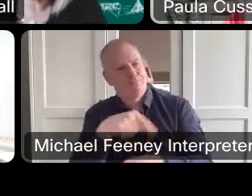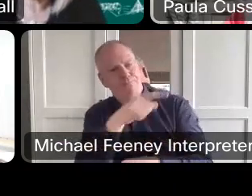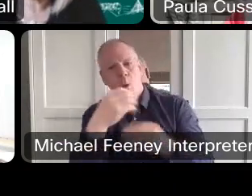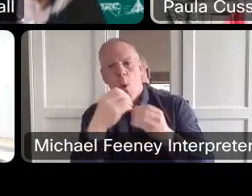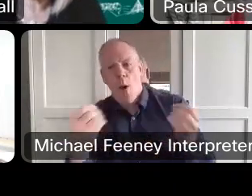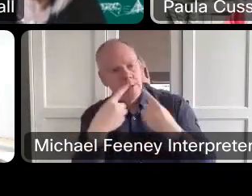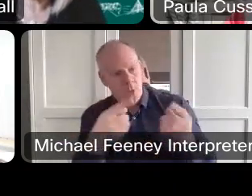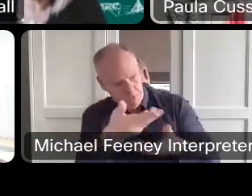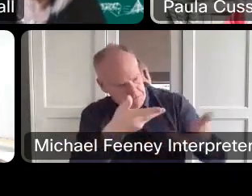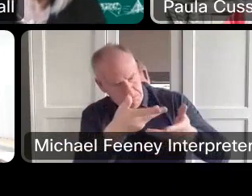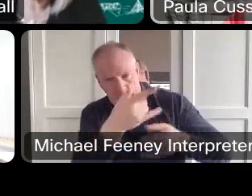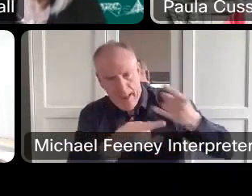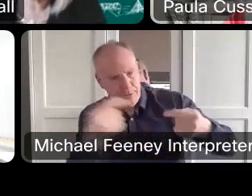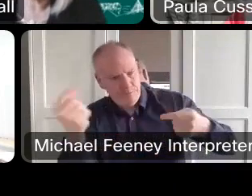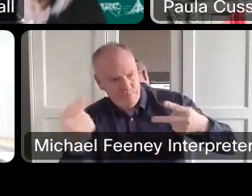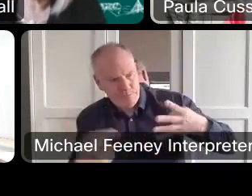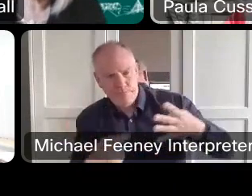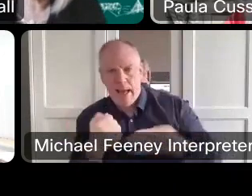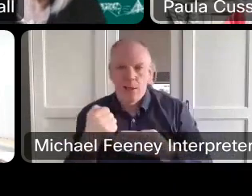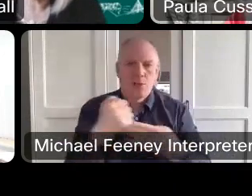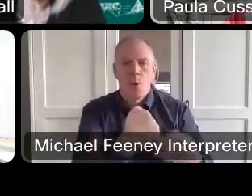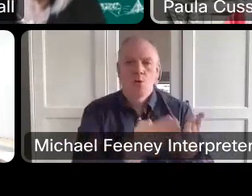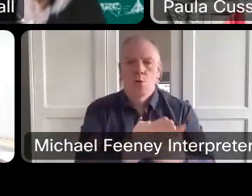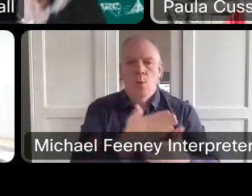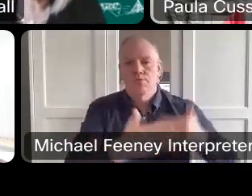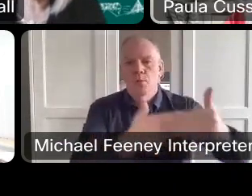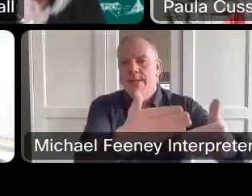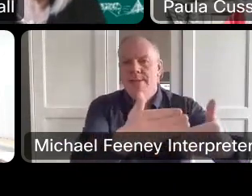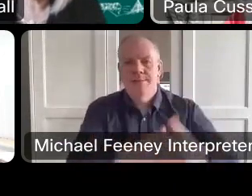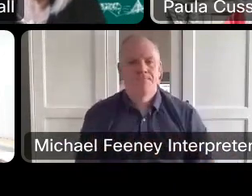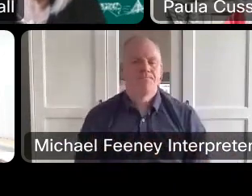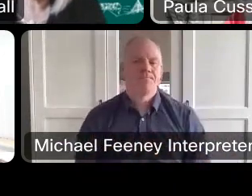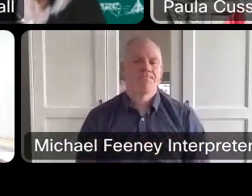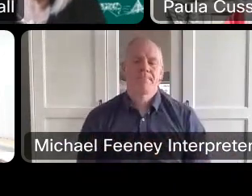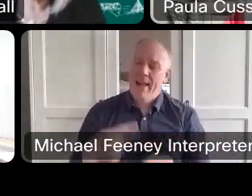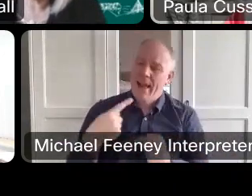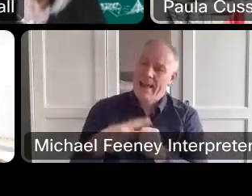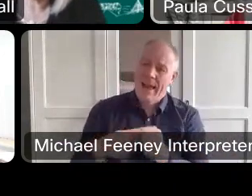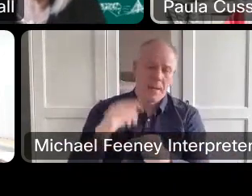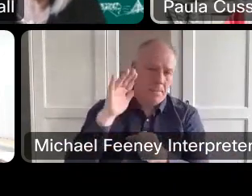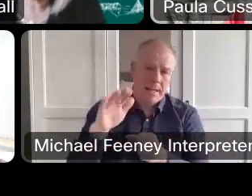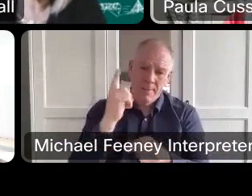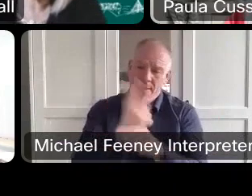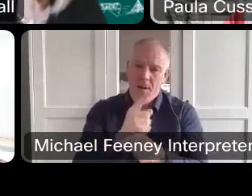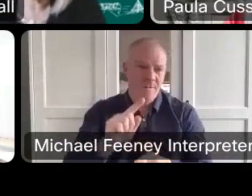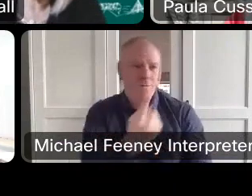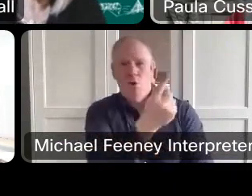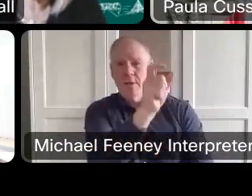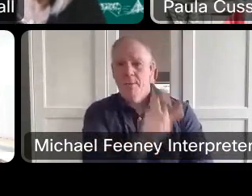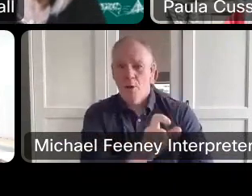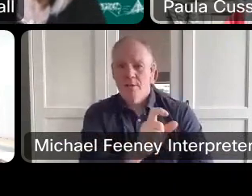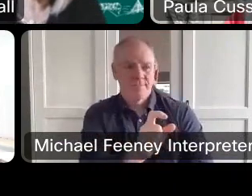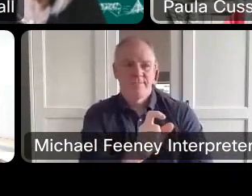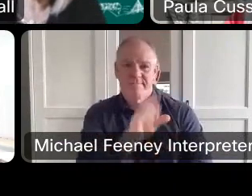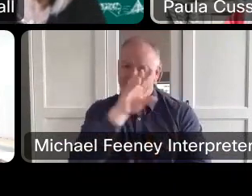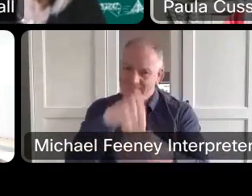open disclosure occurs and is supported. So it has to be at the centre of those